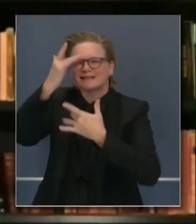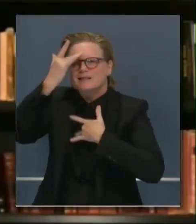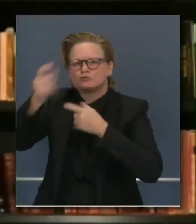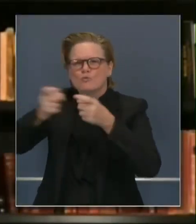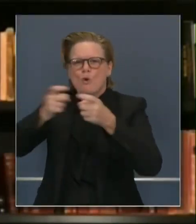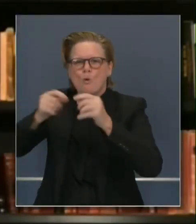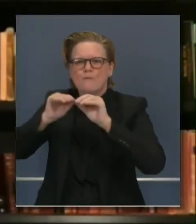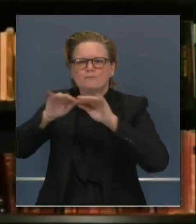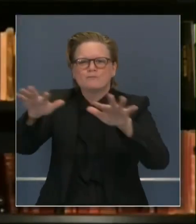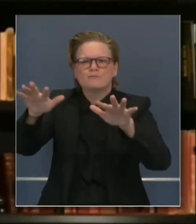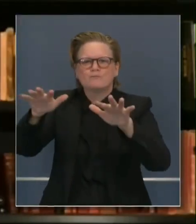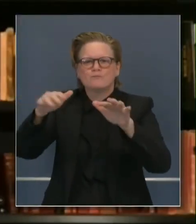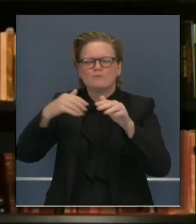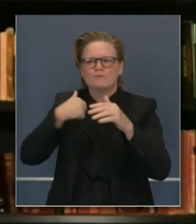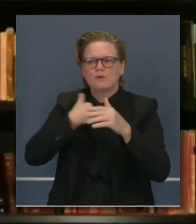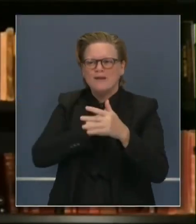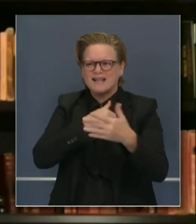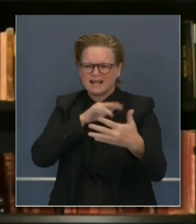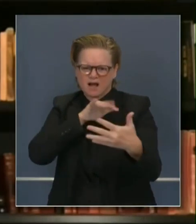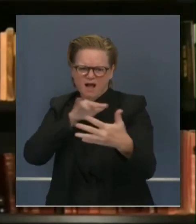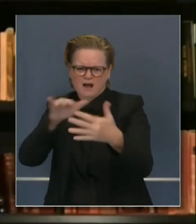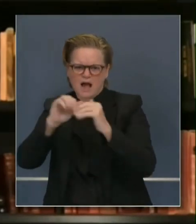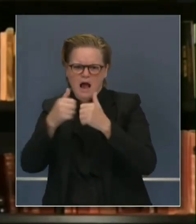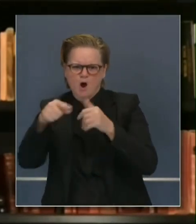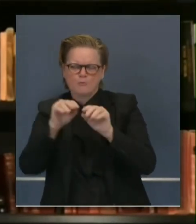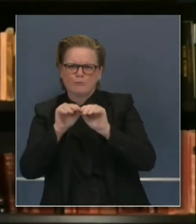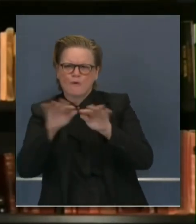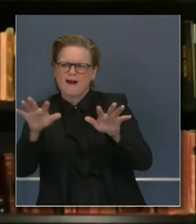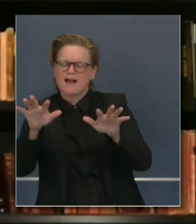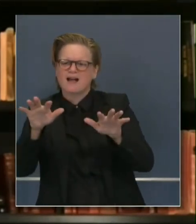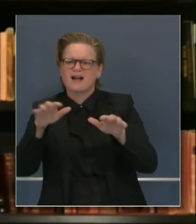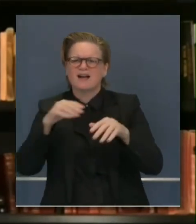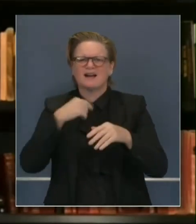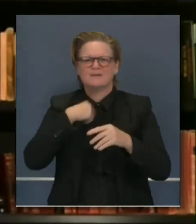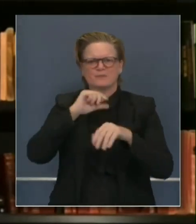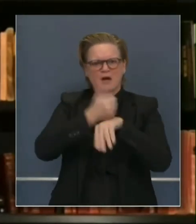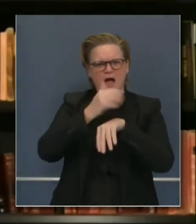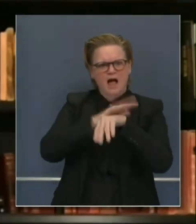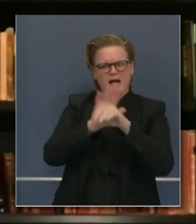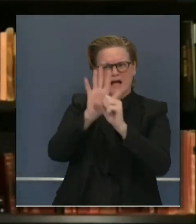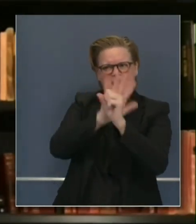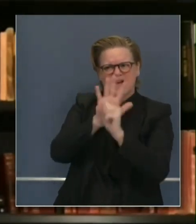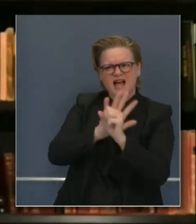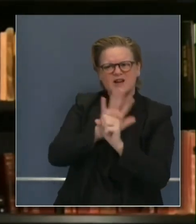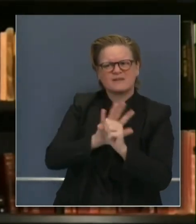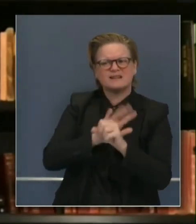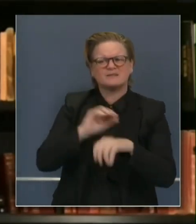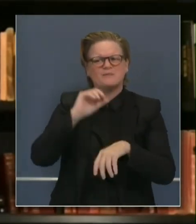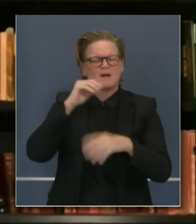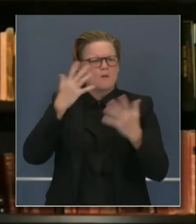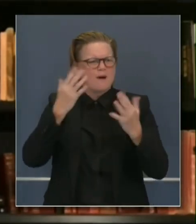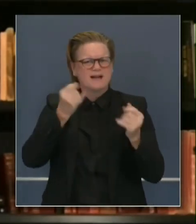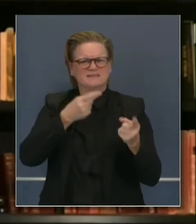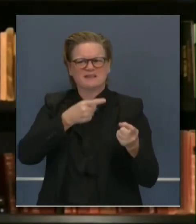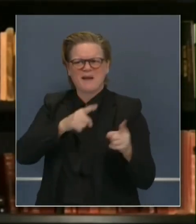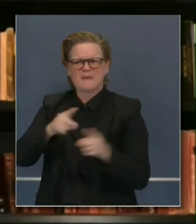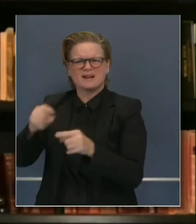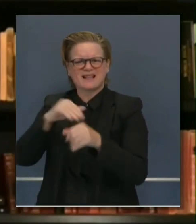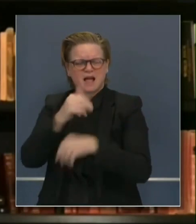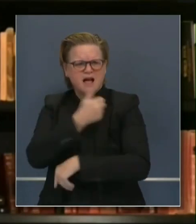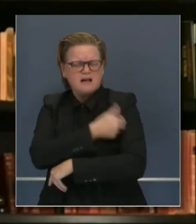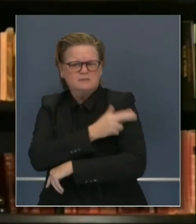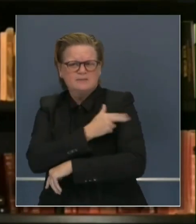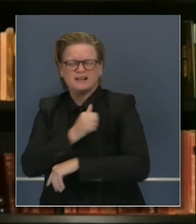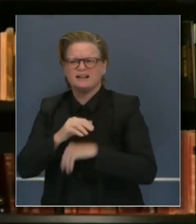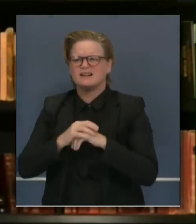happening by regions. It's based upon what's happening within our hospital care delivery system, particularly our ICUs. These